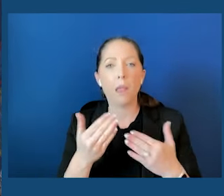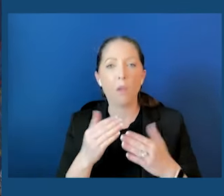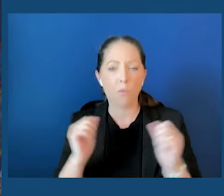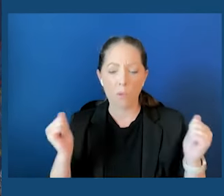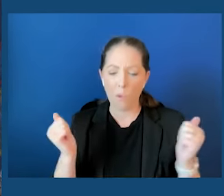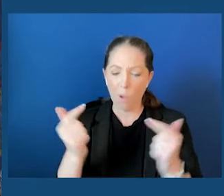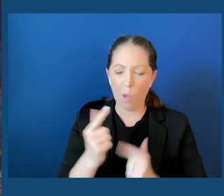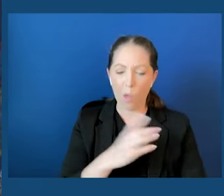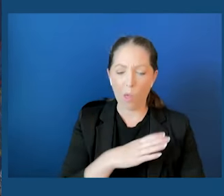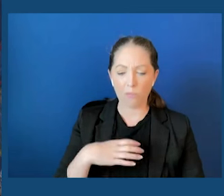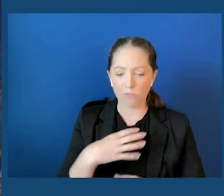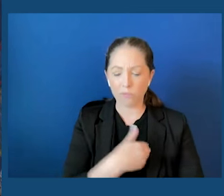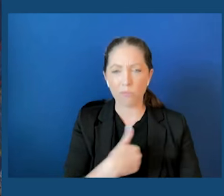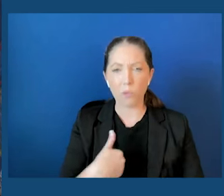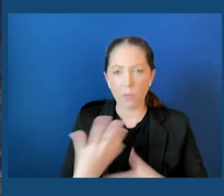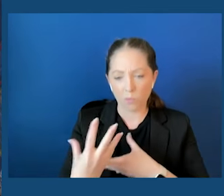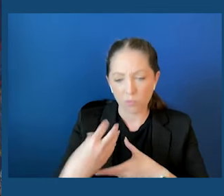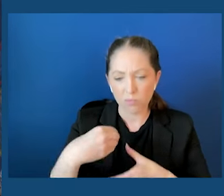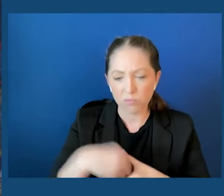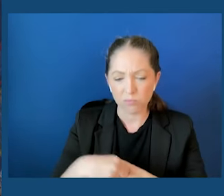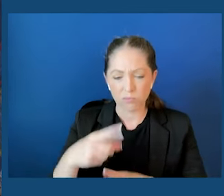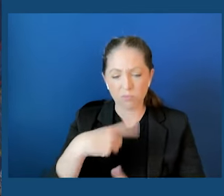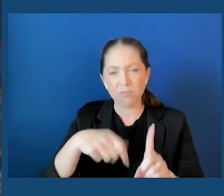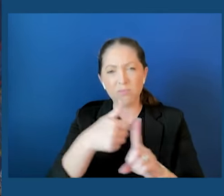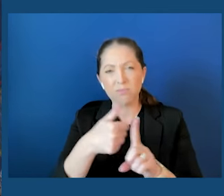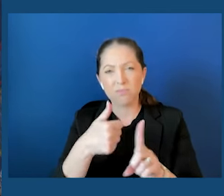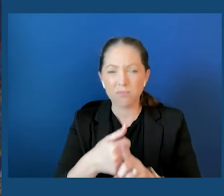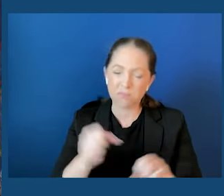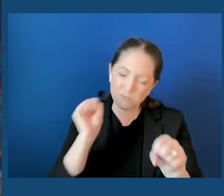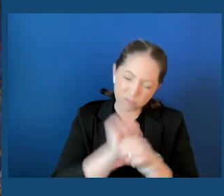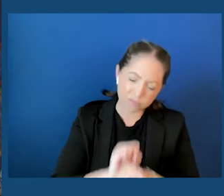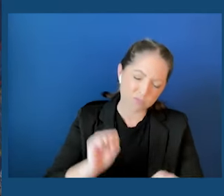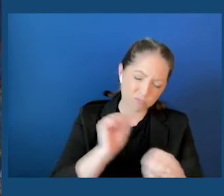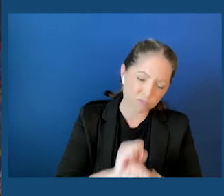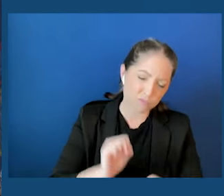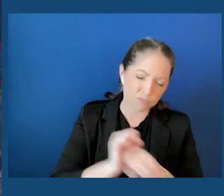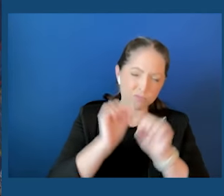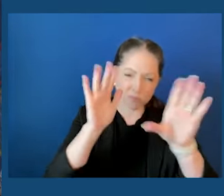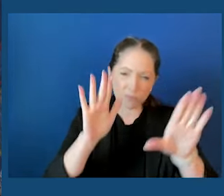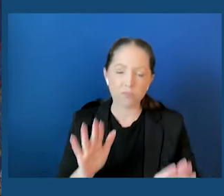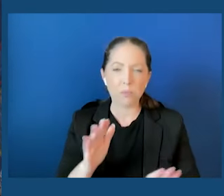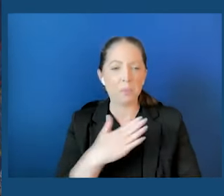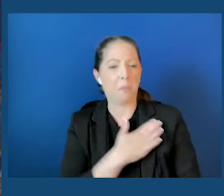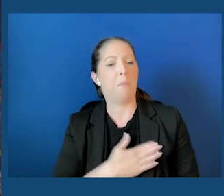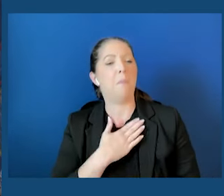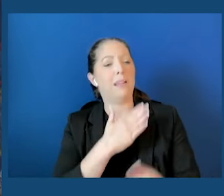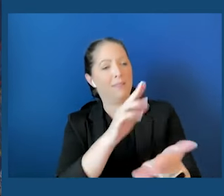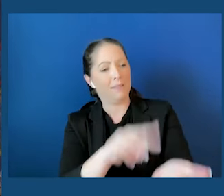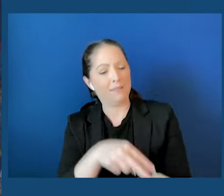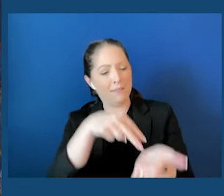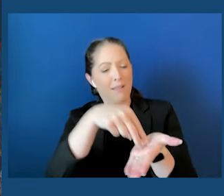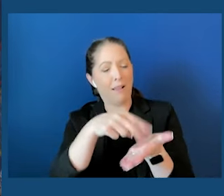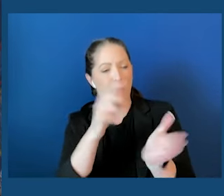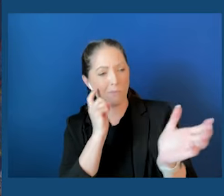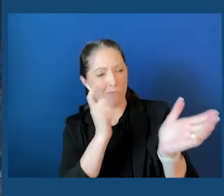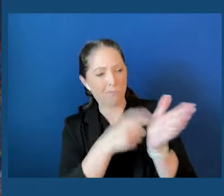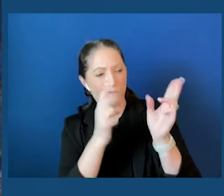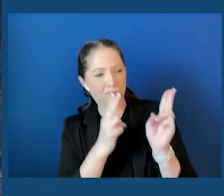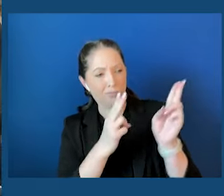who have done such a tremendous job. I want to ask them all to stand and be recognized one more